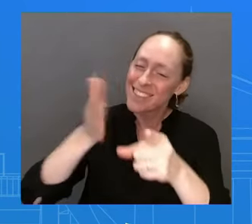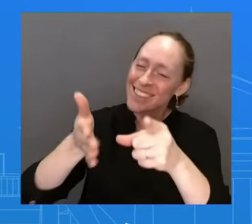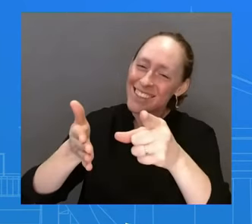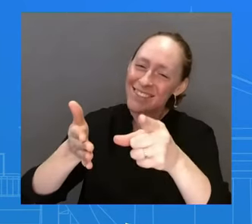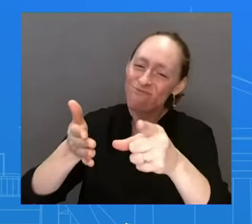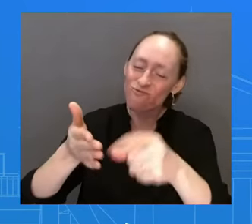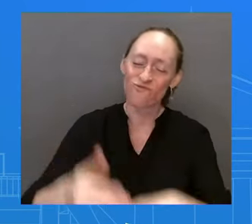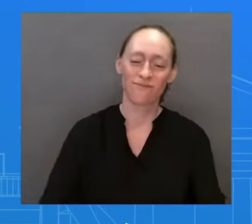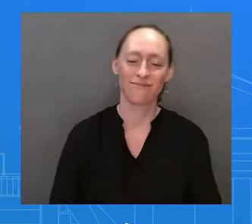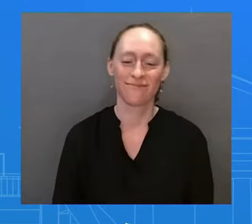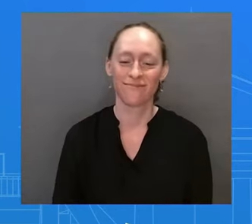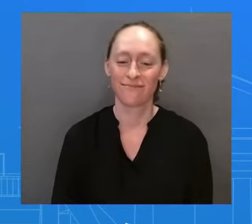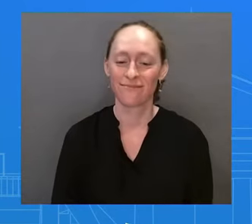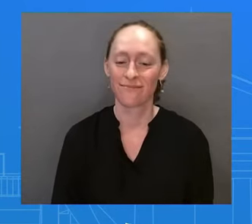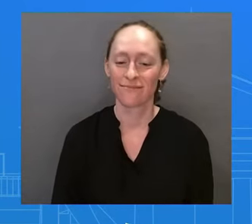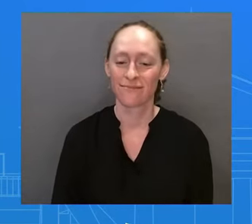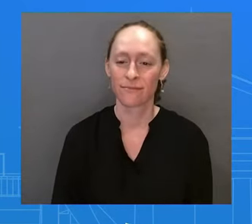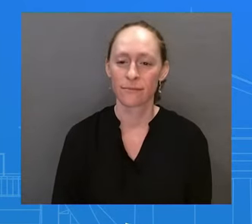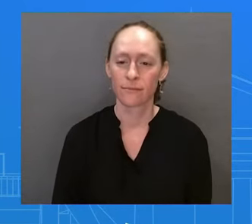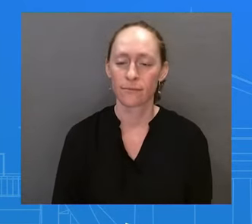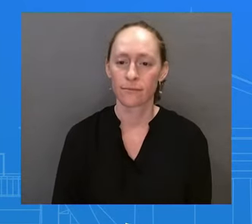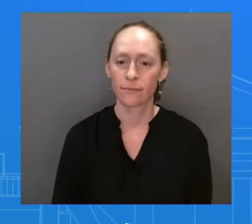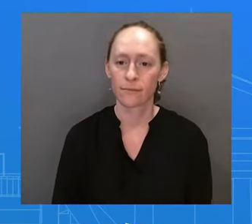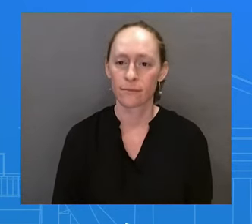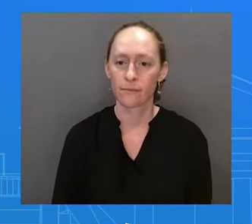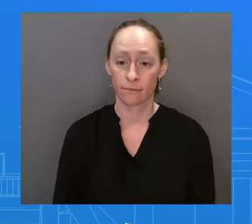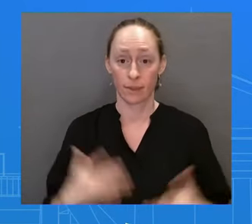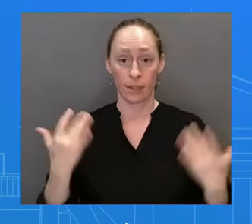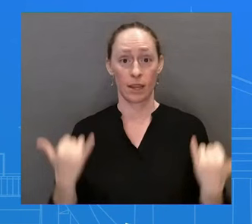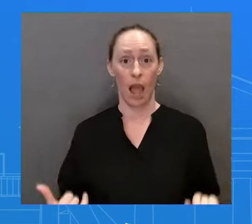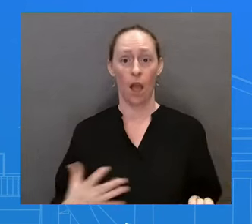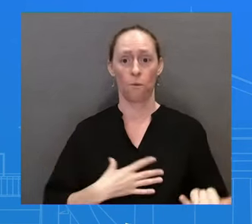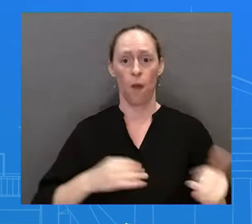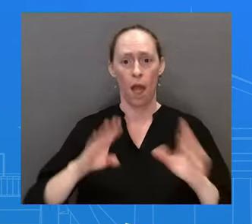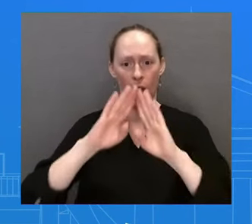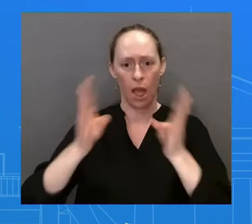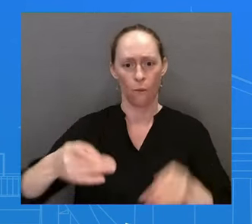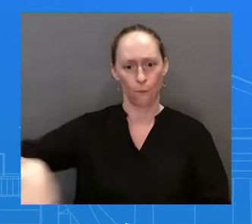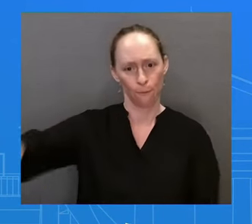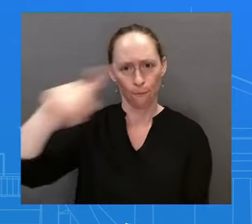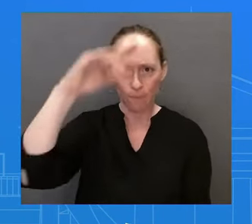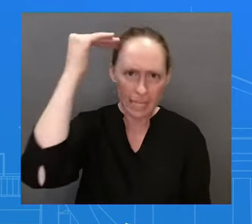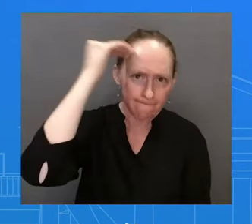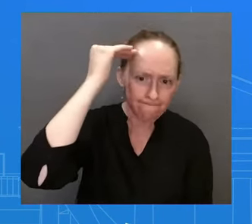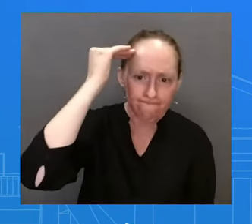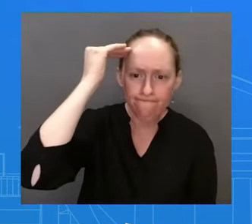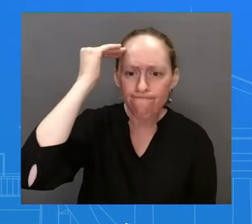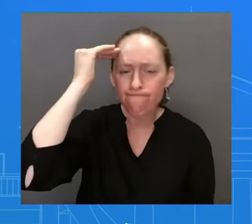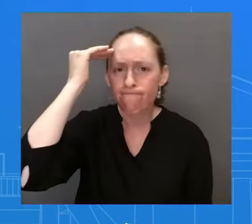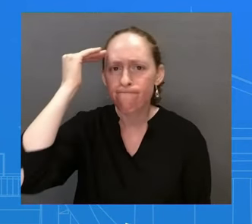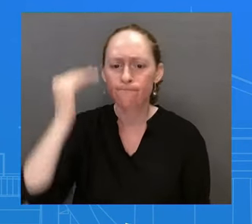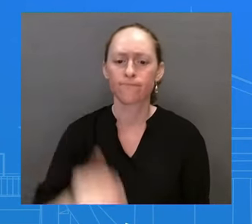White House is very aware, I'm sure the President is very aware, and we're waiting for tomorrow, how would you